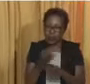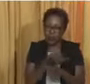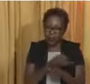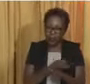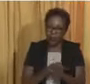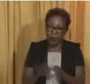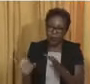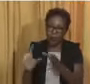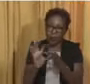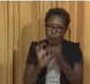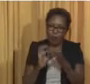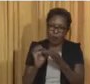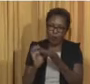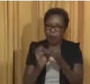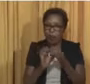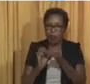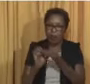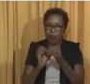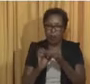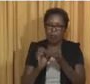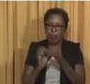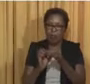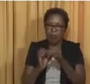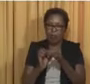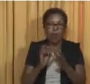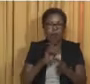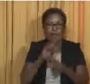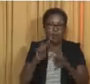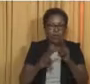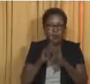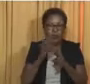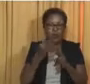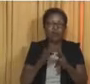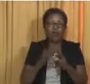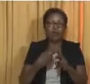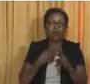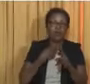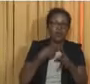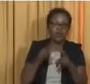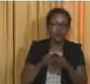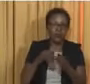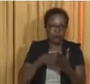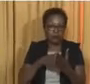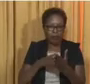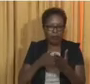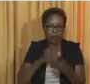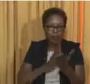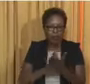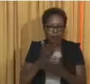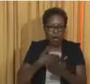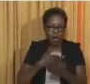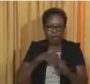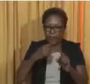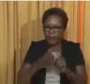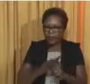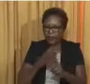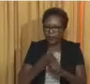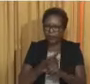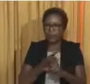combining the virtues of rigidity and flexibility by having different amendment procedures